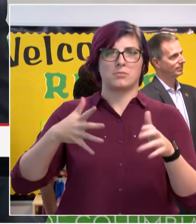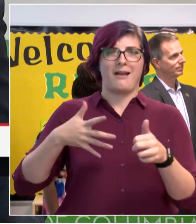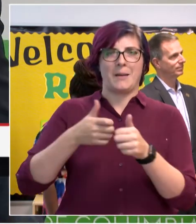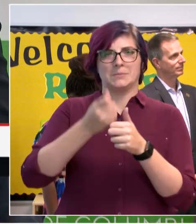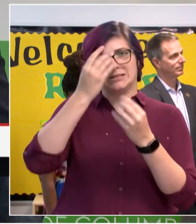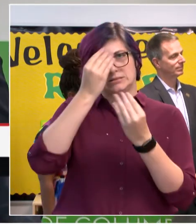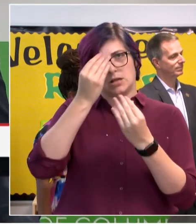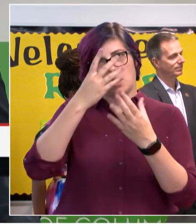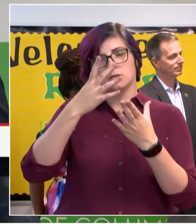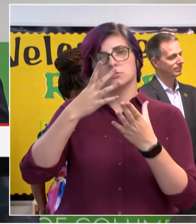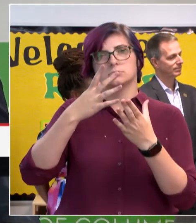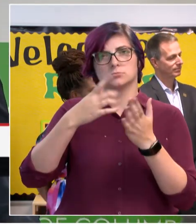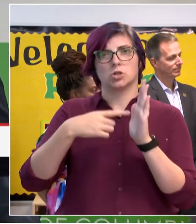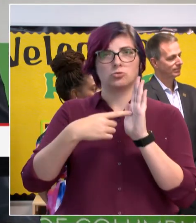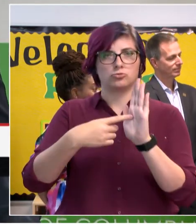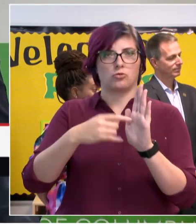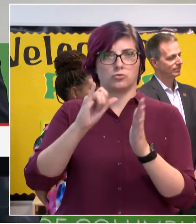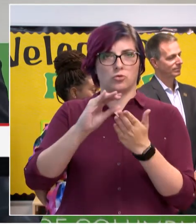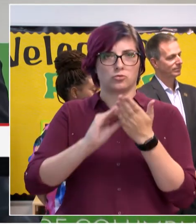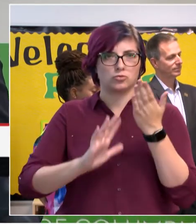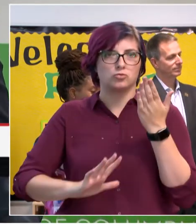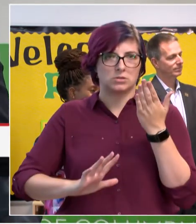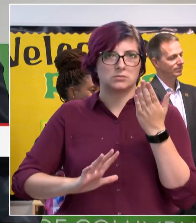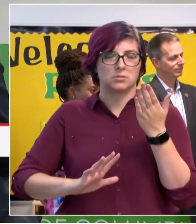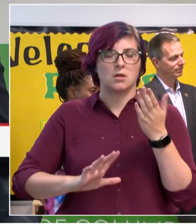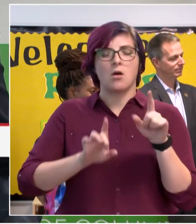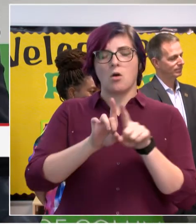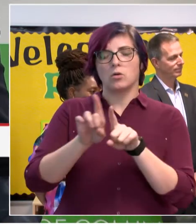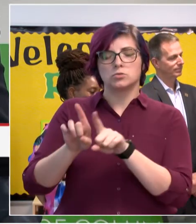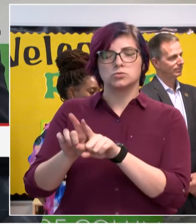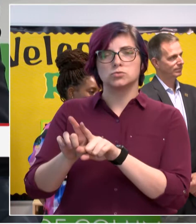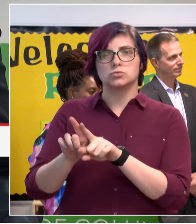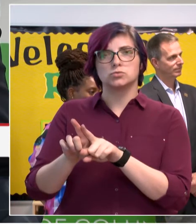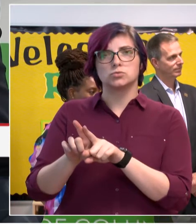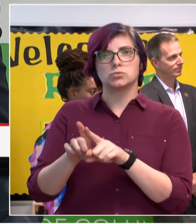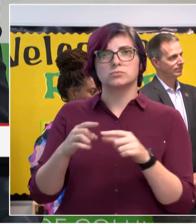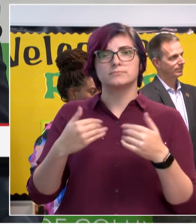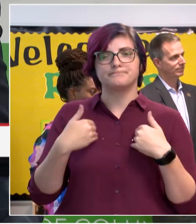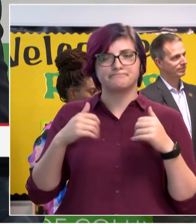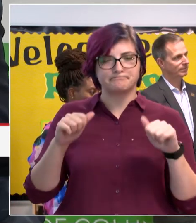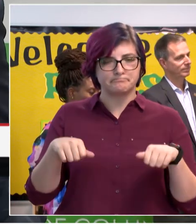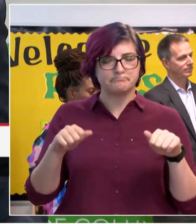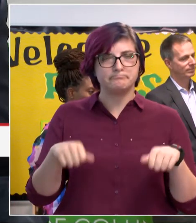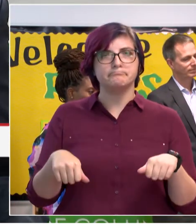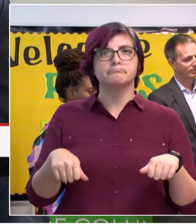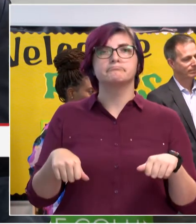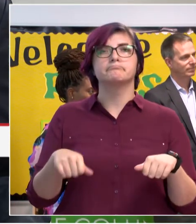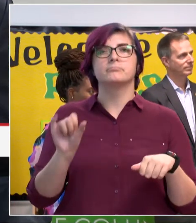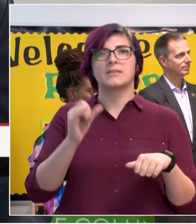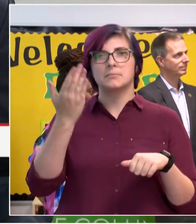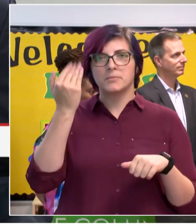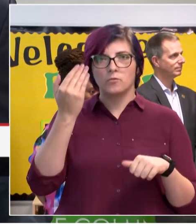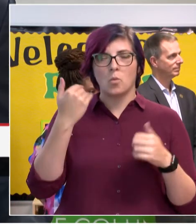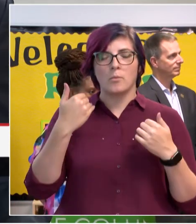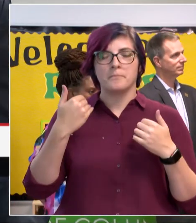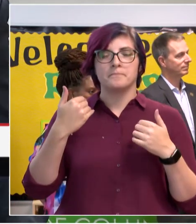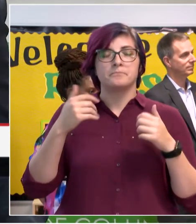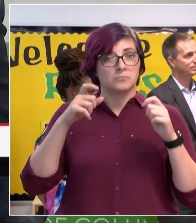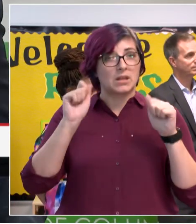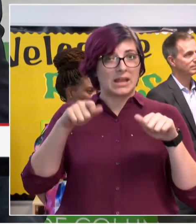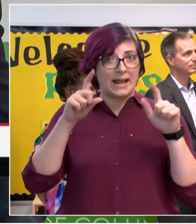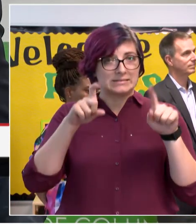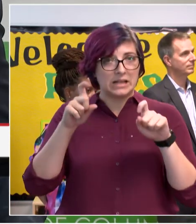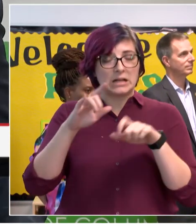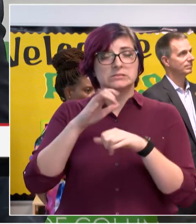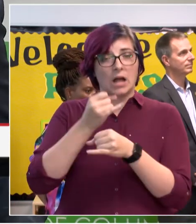those students that arrived on campus. We also had the ability, as we've done in the past, to test students on campus, and we've